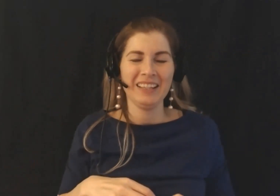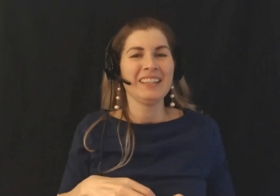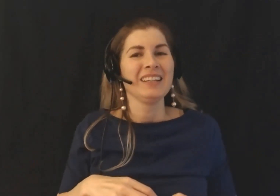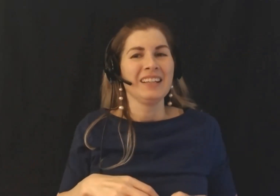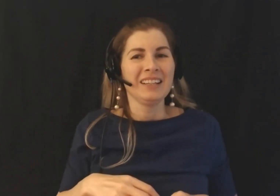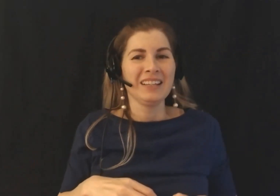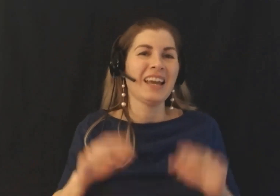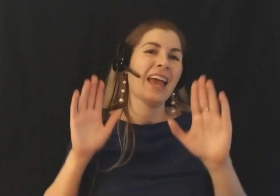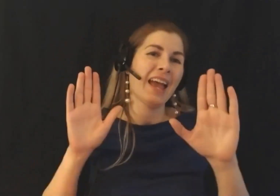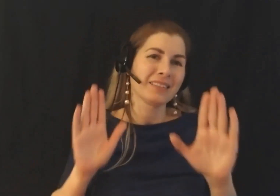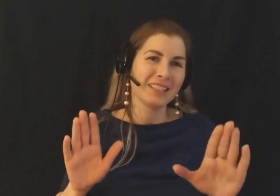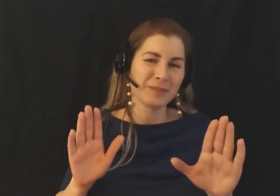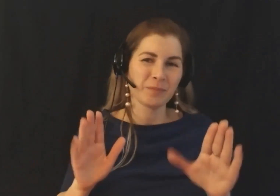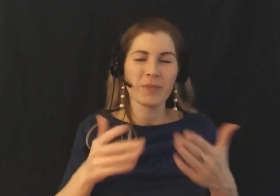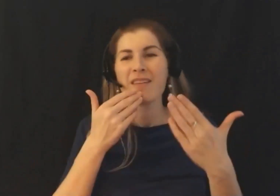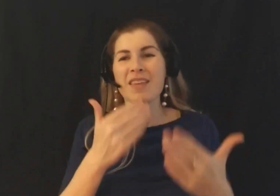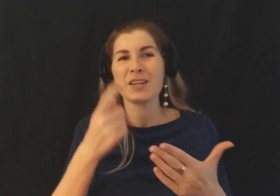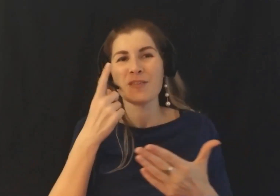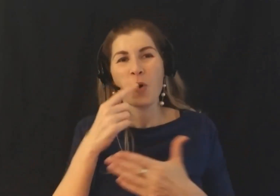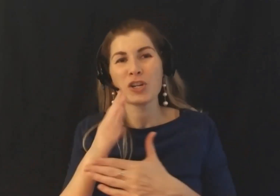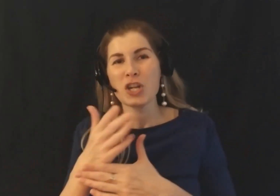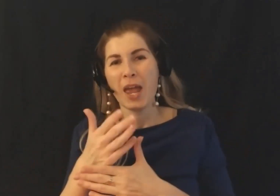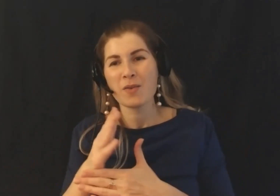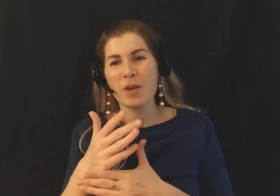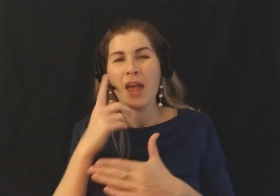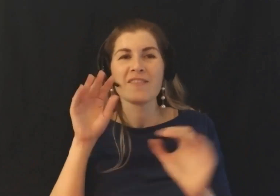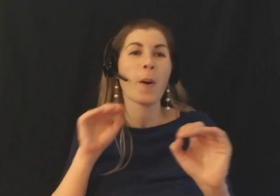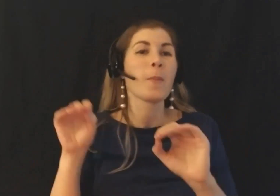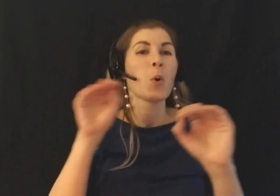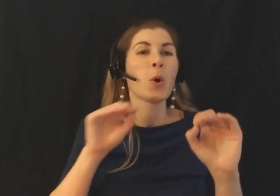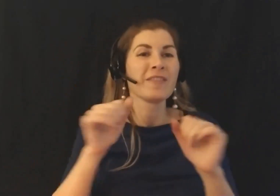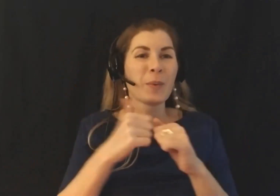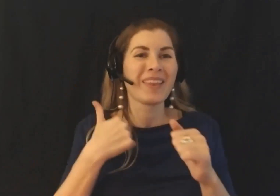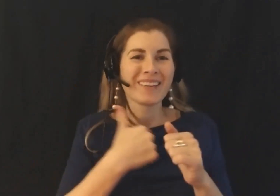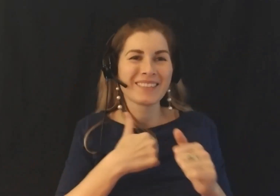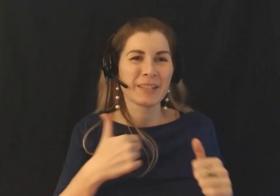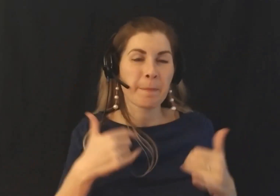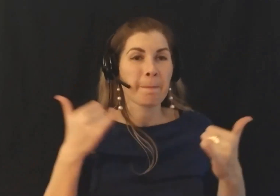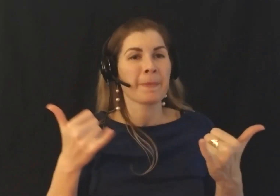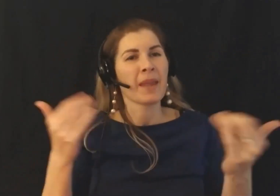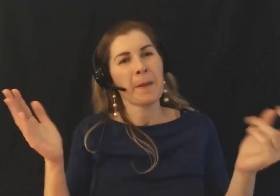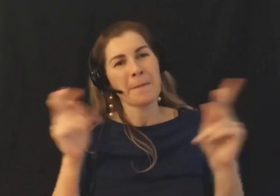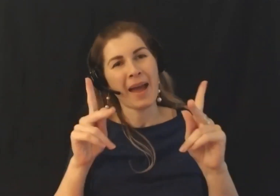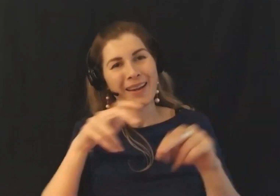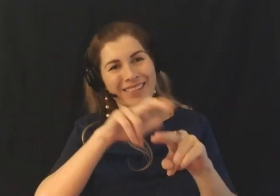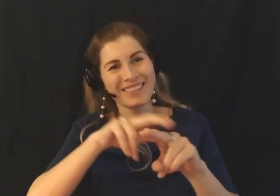Excellent. Thank you all so much for sharing and for moving around a little bit with us. I can invite everybody back to their